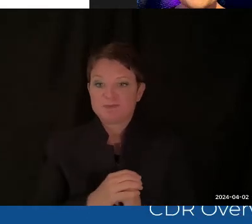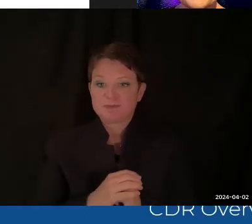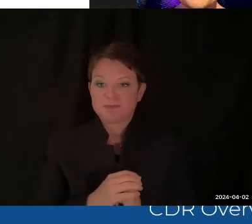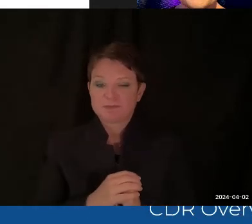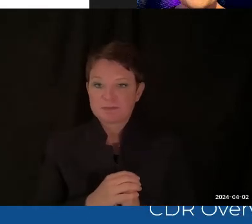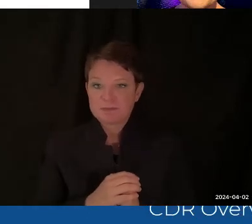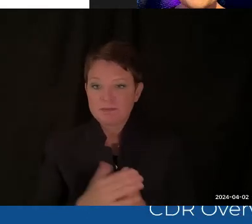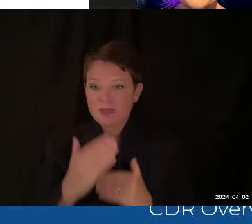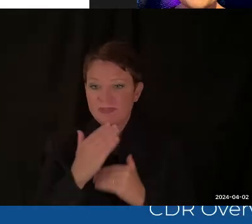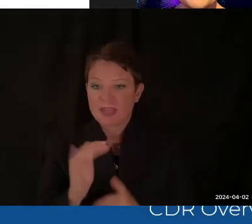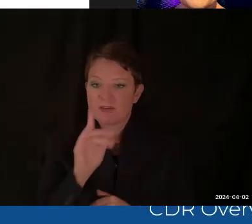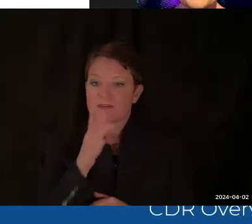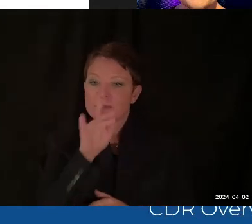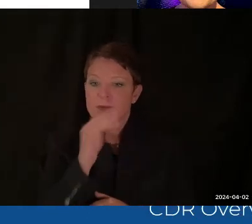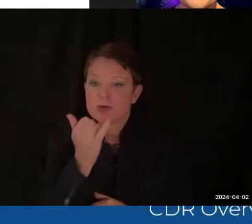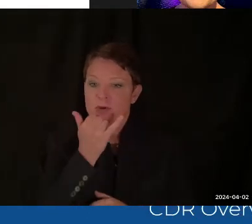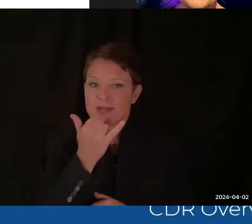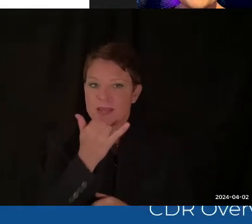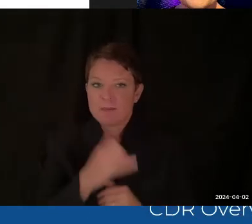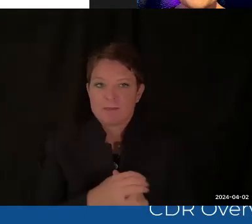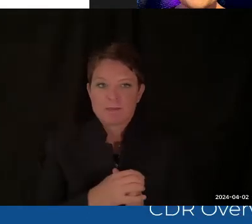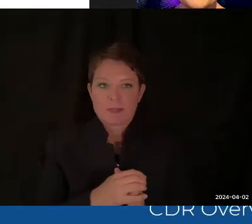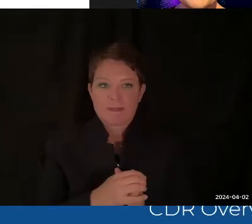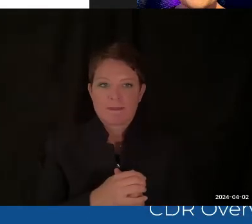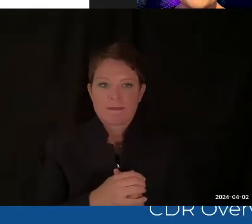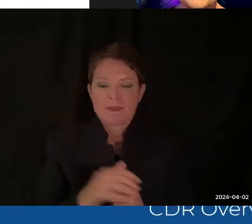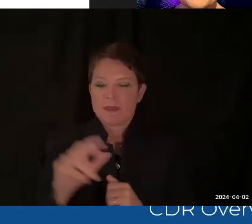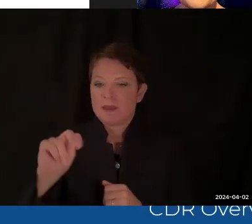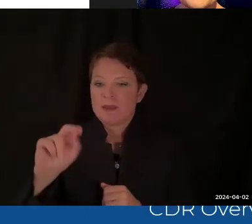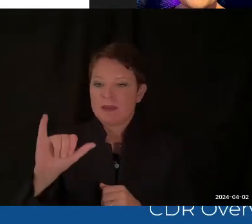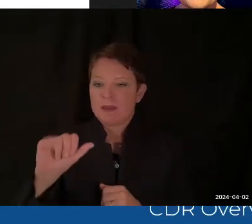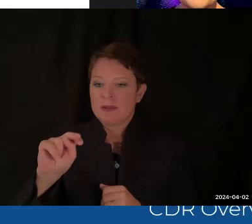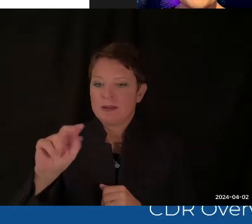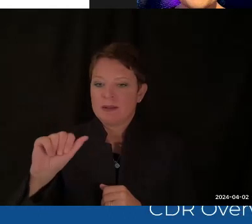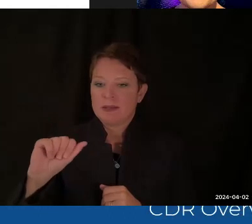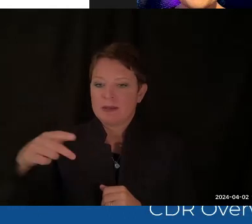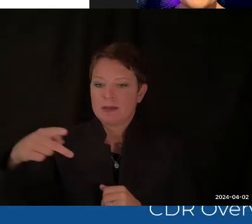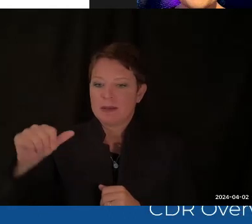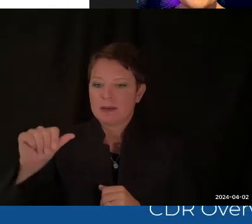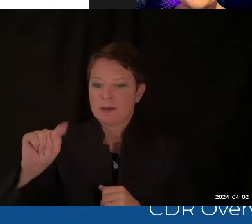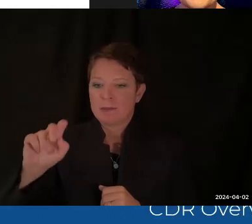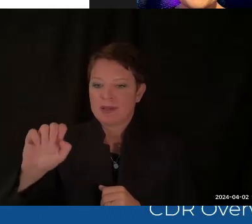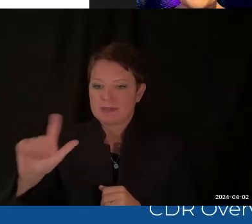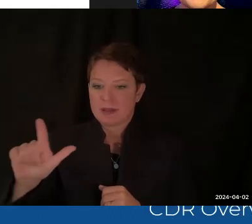Mikal. Sorry for mispronouncing your name. We'll go to Nita Patel.